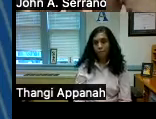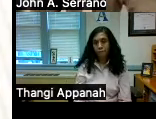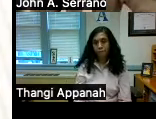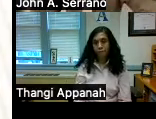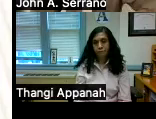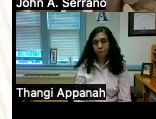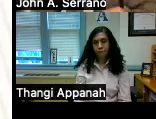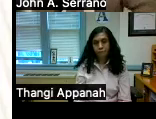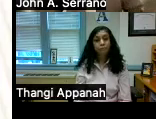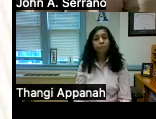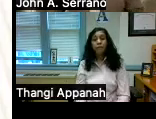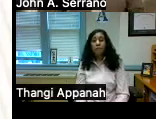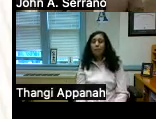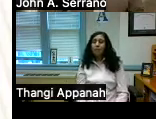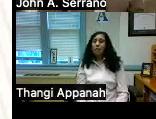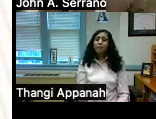Yes.